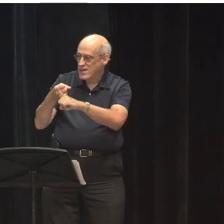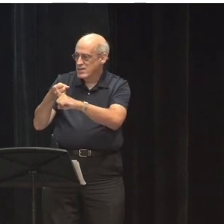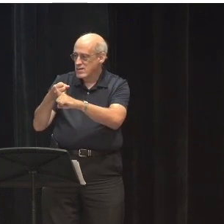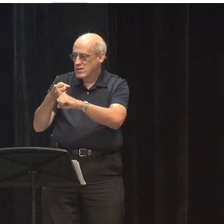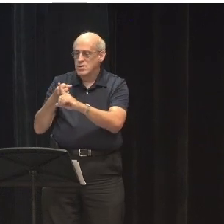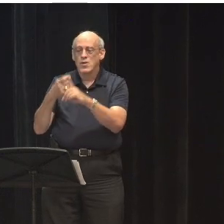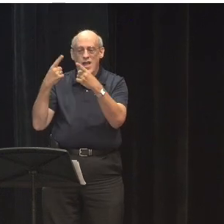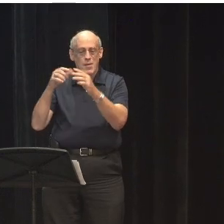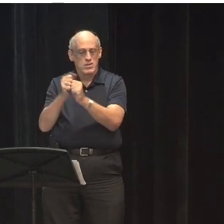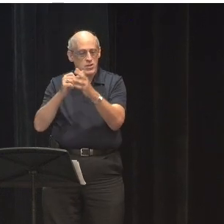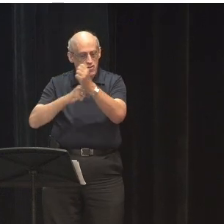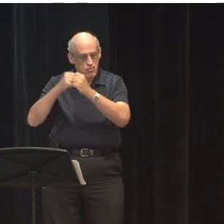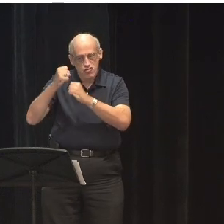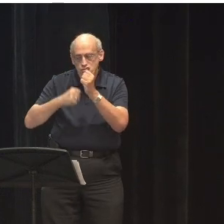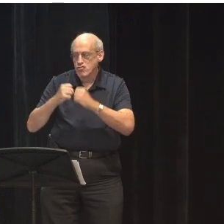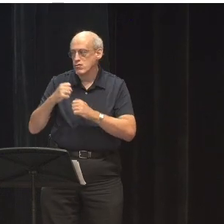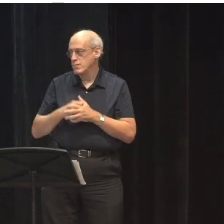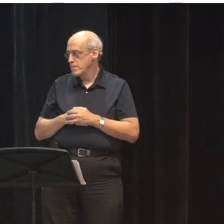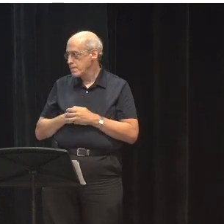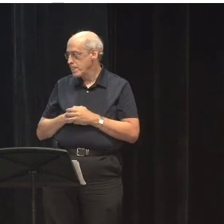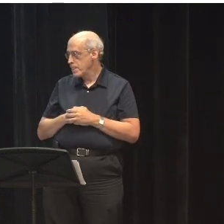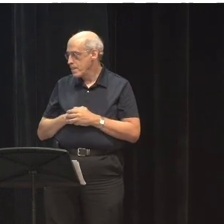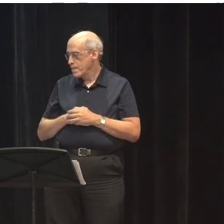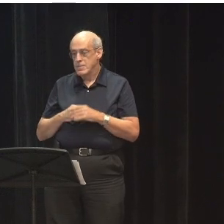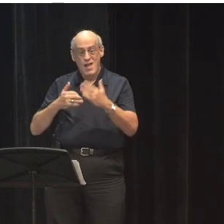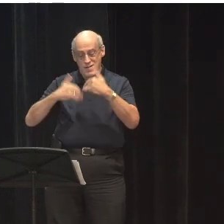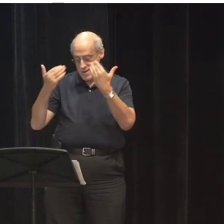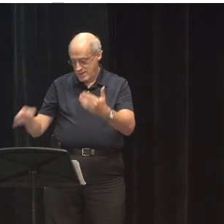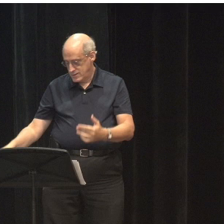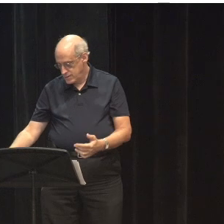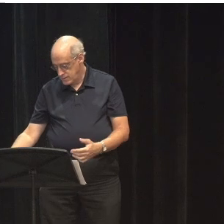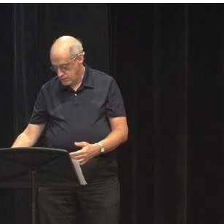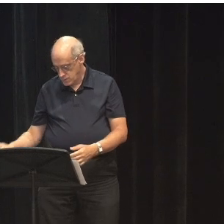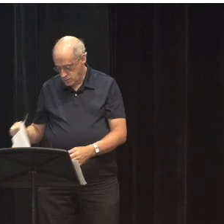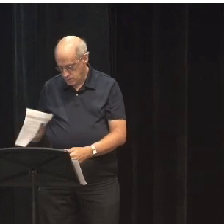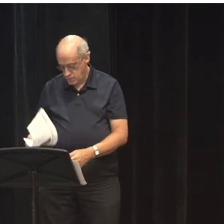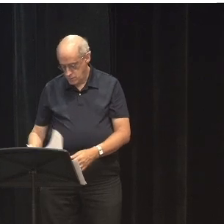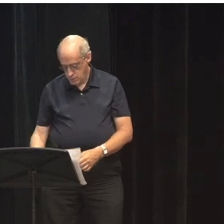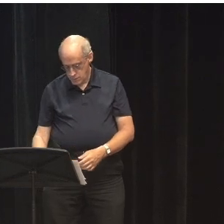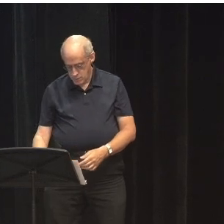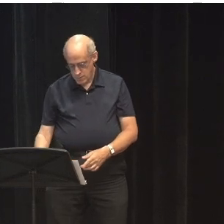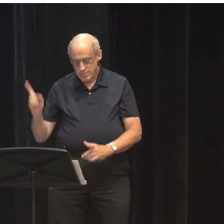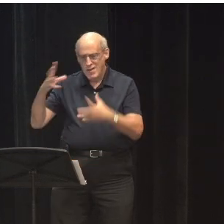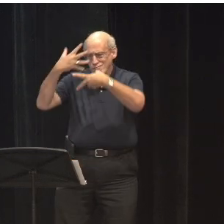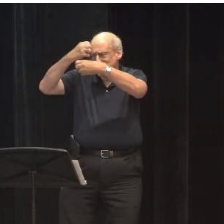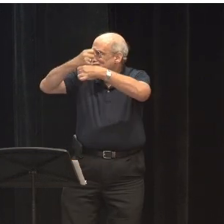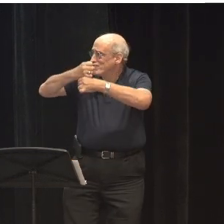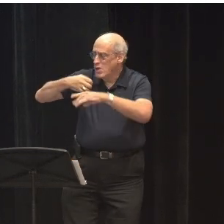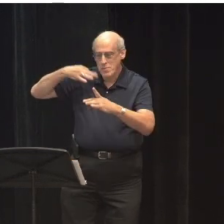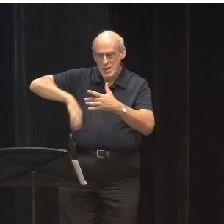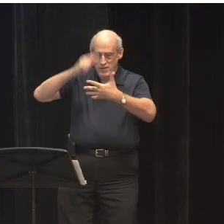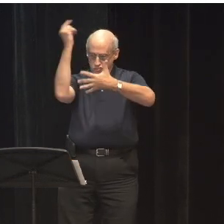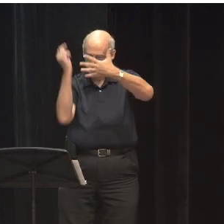in-ground infrastructure, which is extensive. Next slide, please. This is a summary of what the project benefits